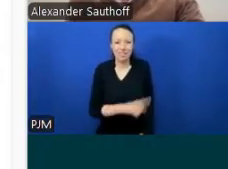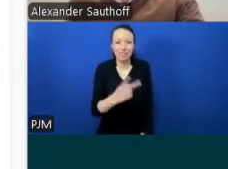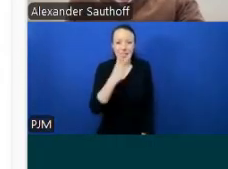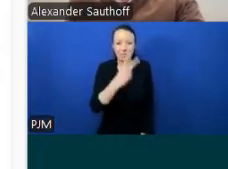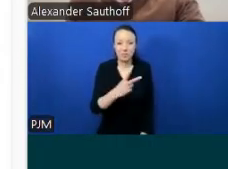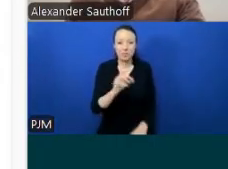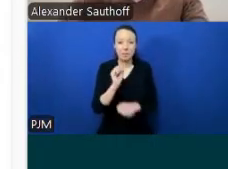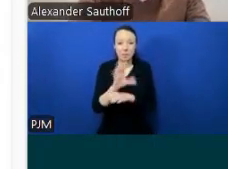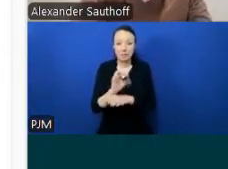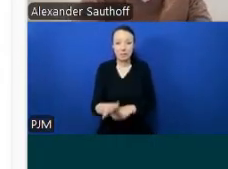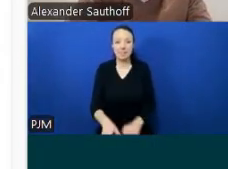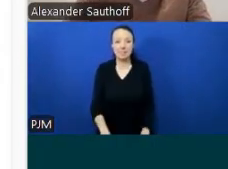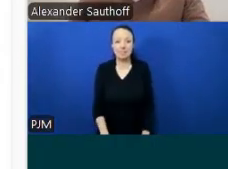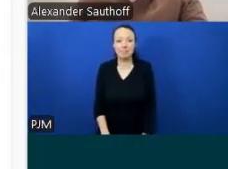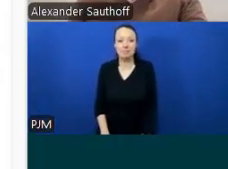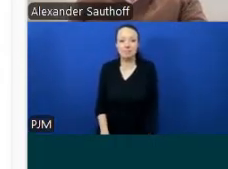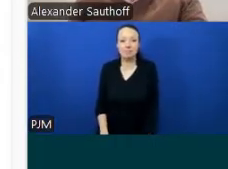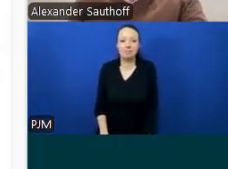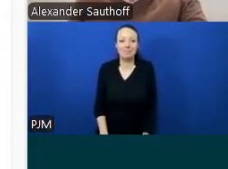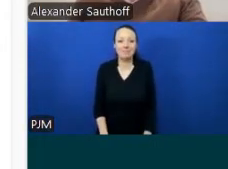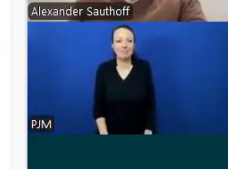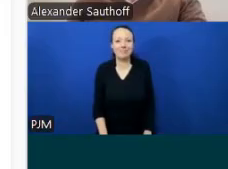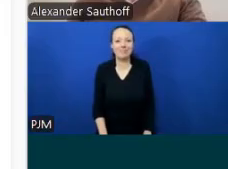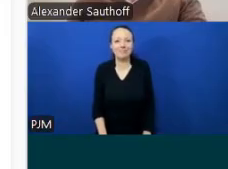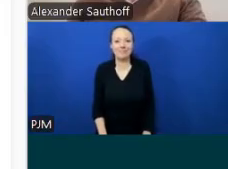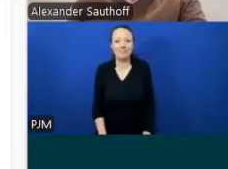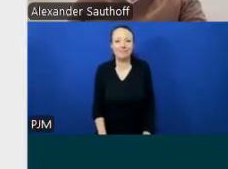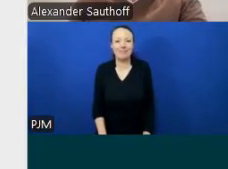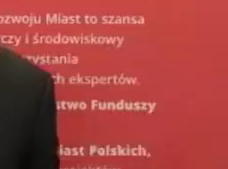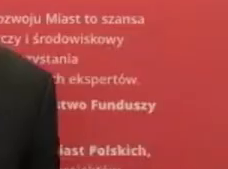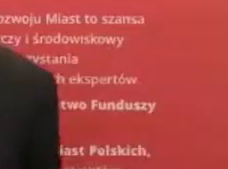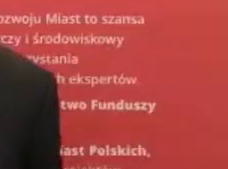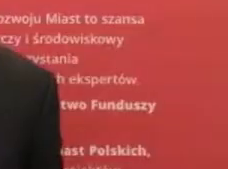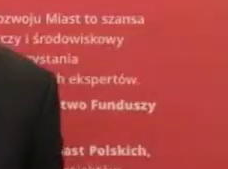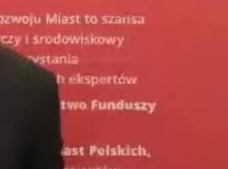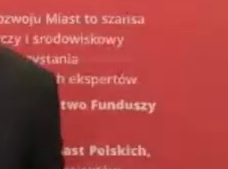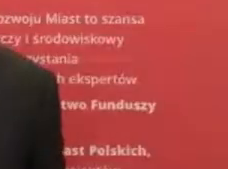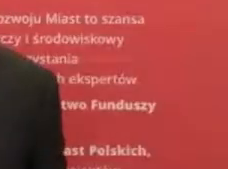presentation? No, not presentation yet. I'm sorry. No. I'll just go back to it.